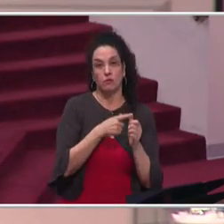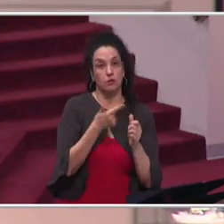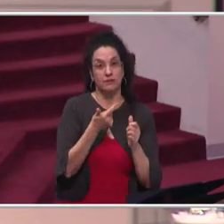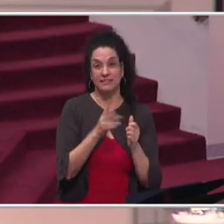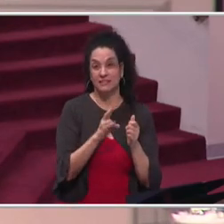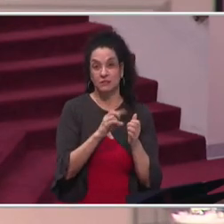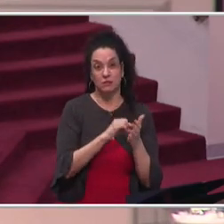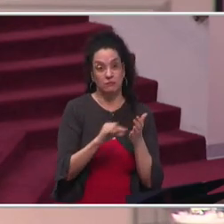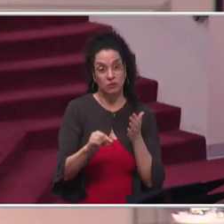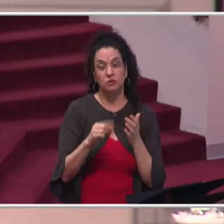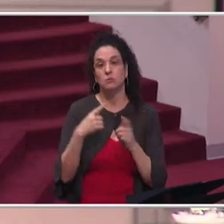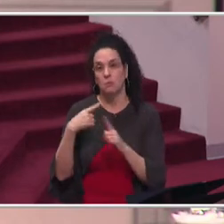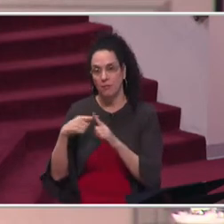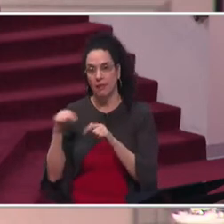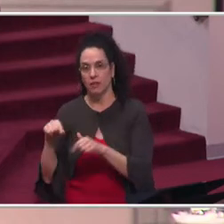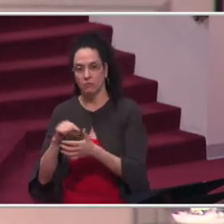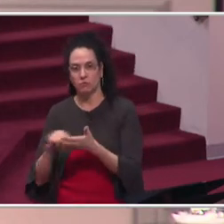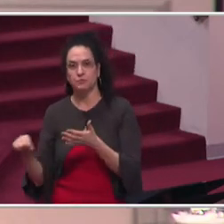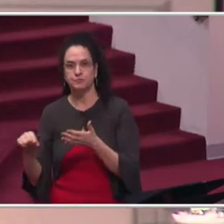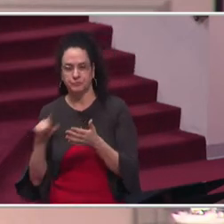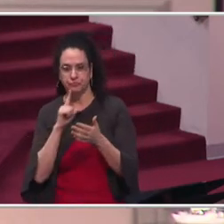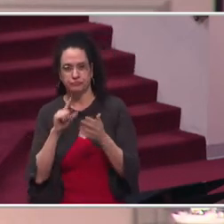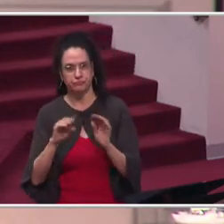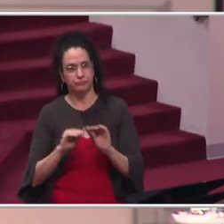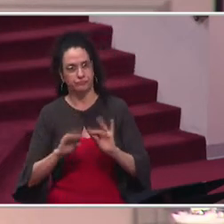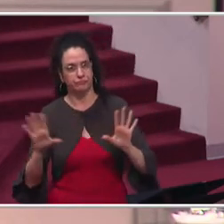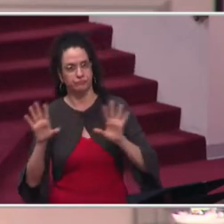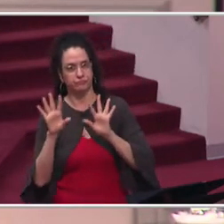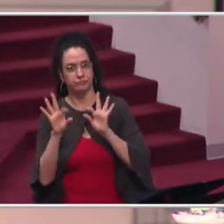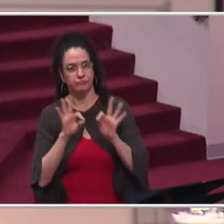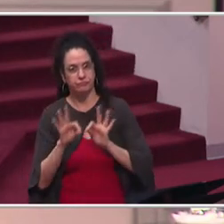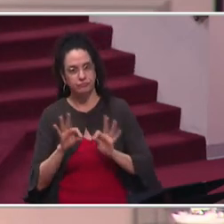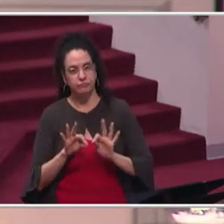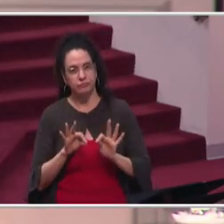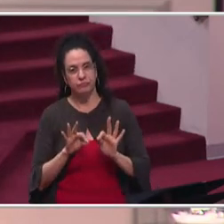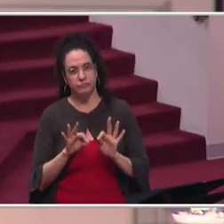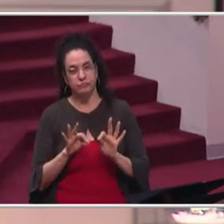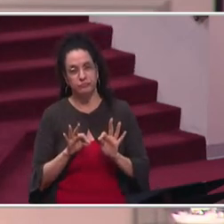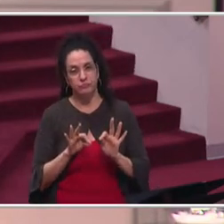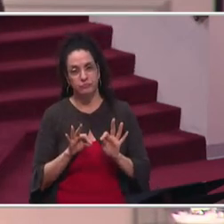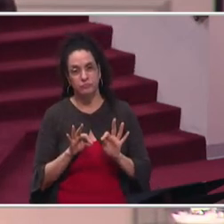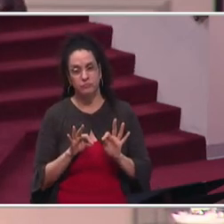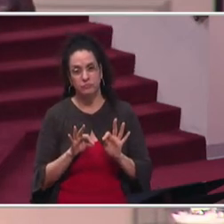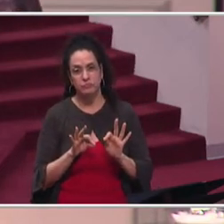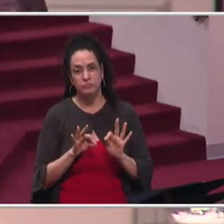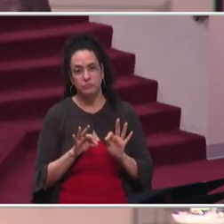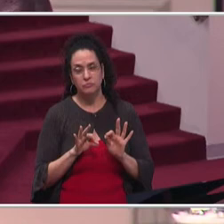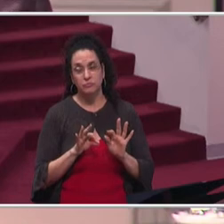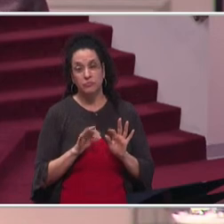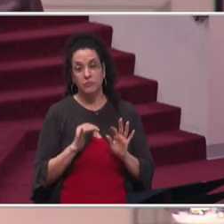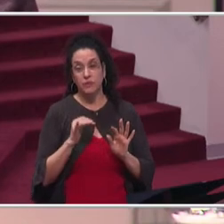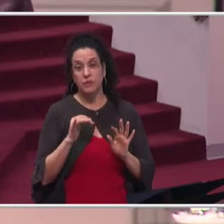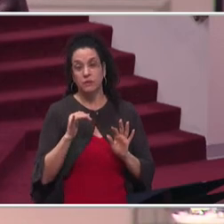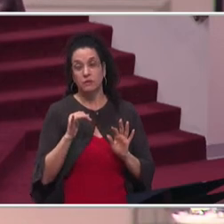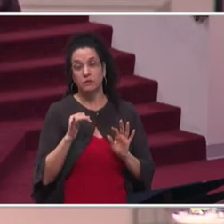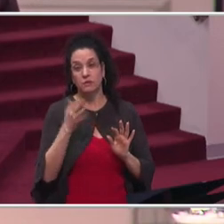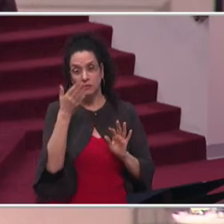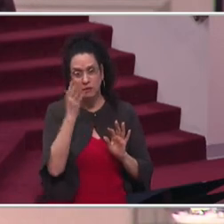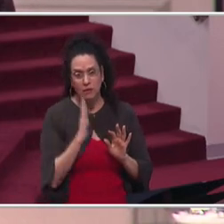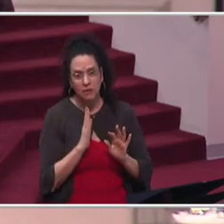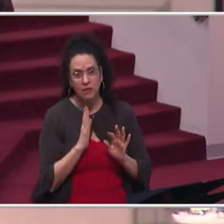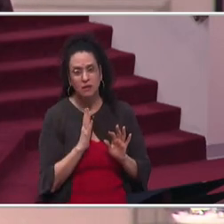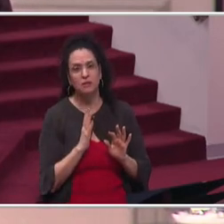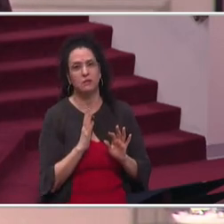is, how God is affirming Israel and letting them know that He is their God. And then he gets to